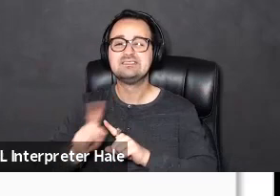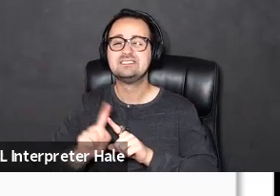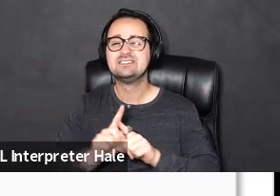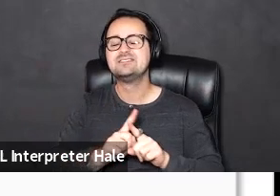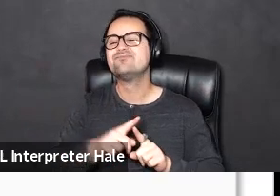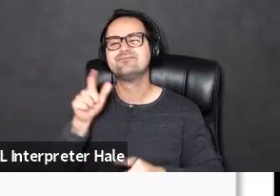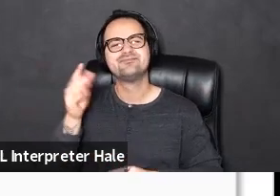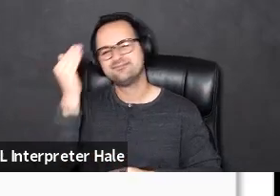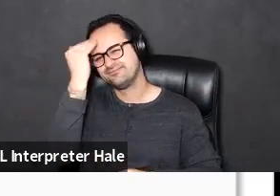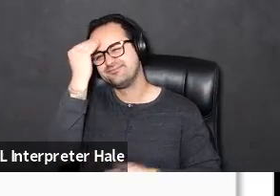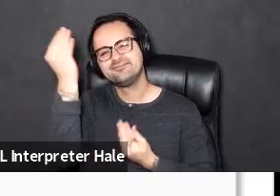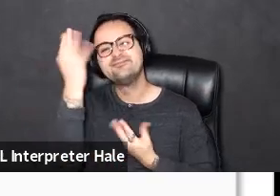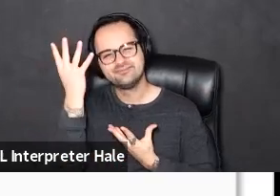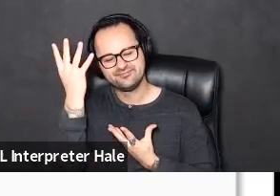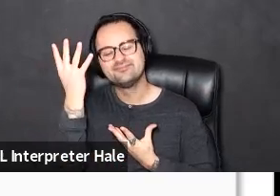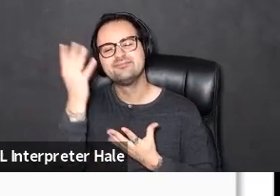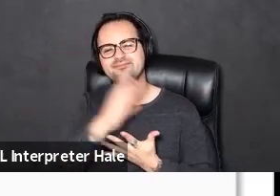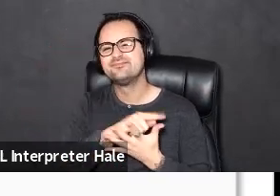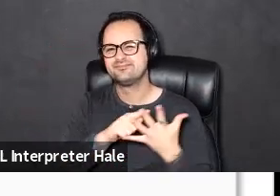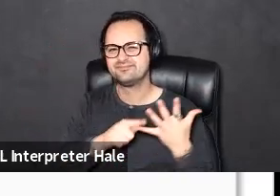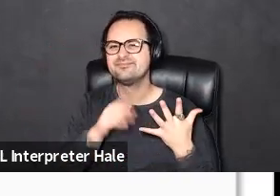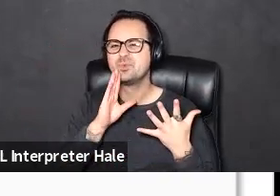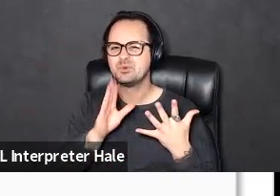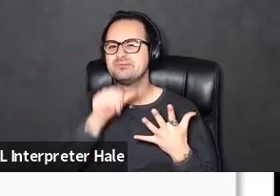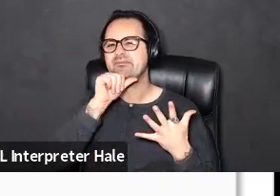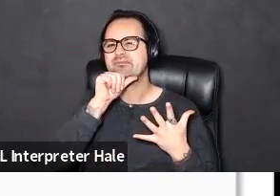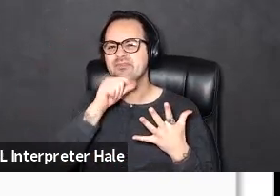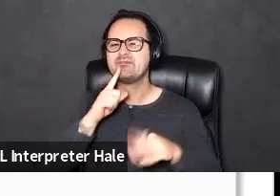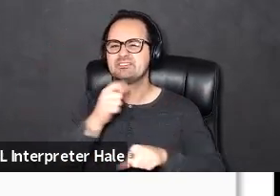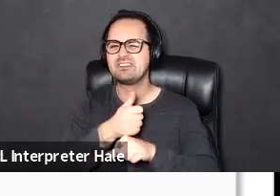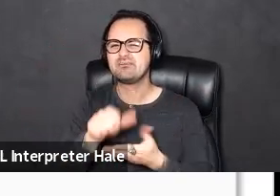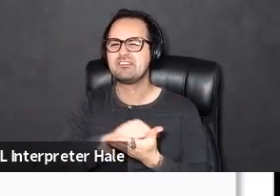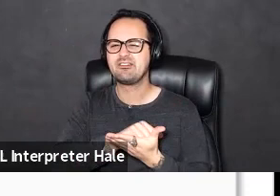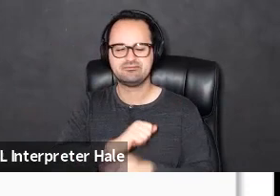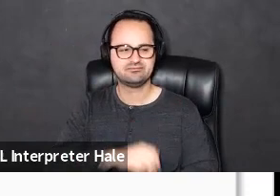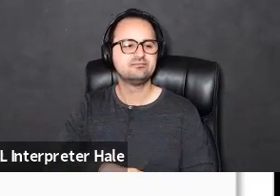of that there is some of that component to setting up that third party trust.